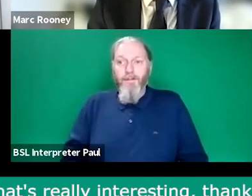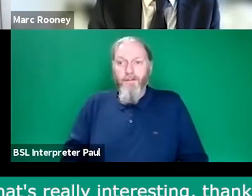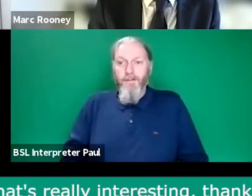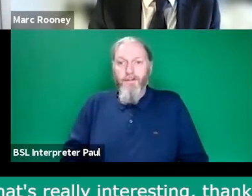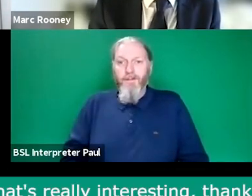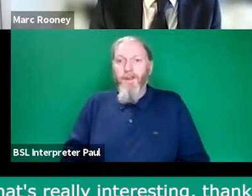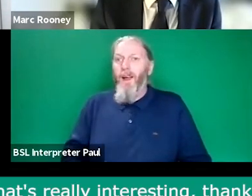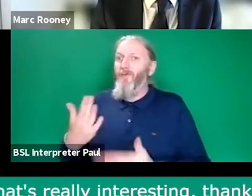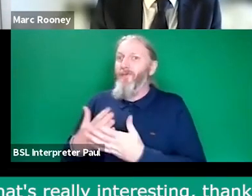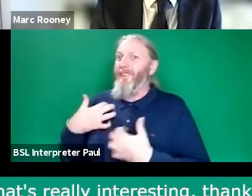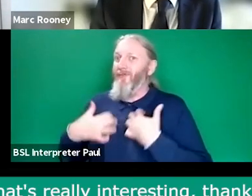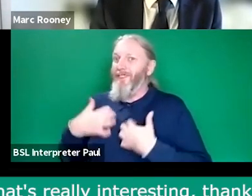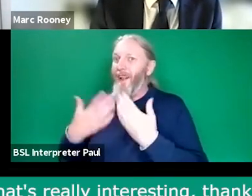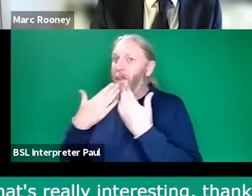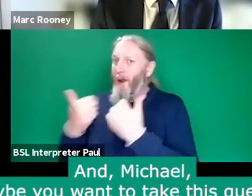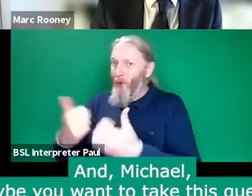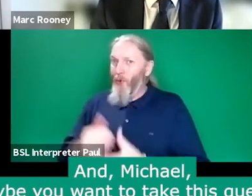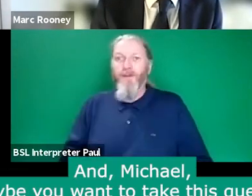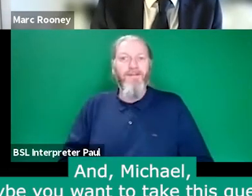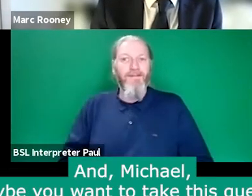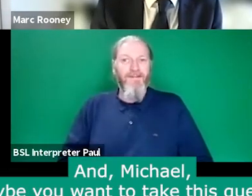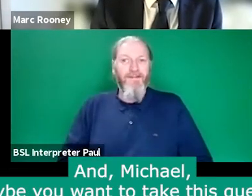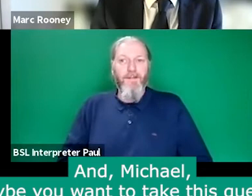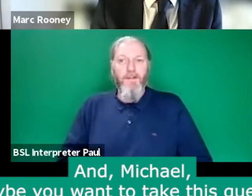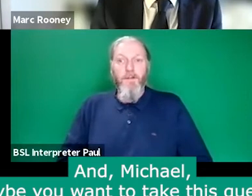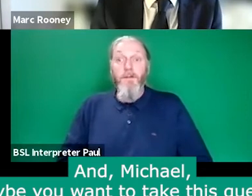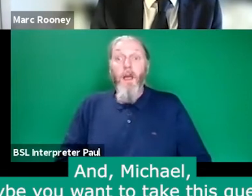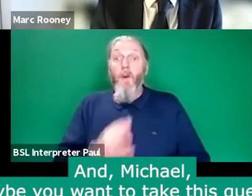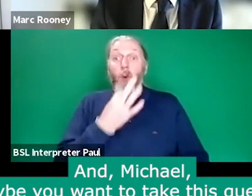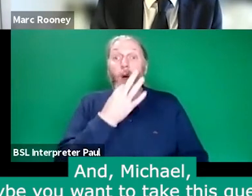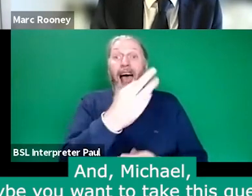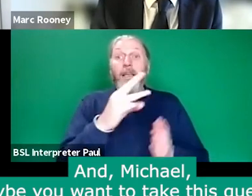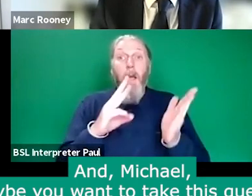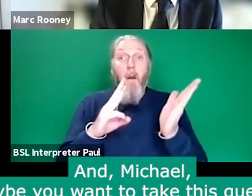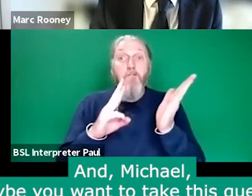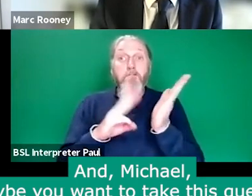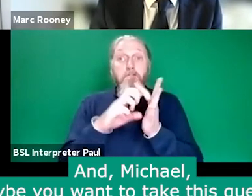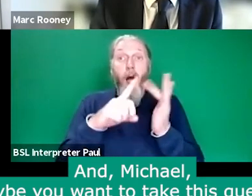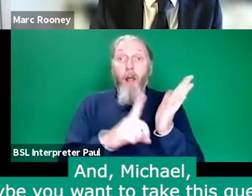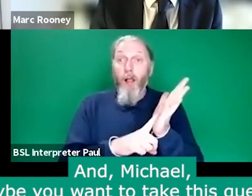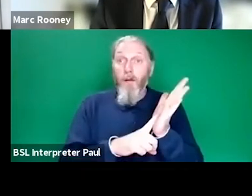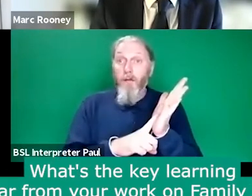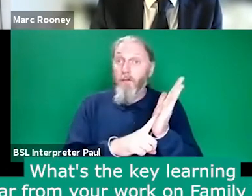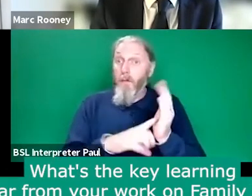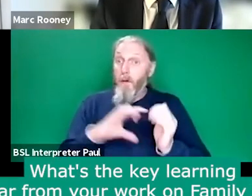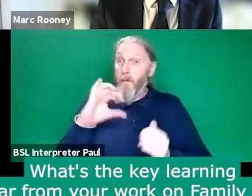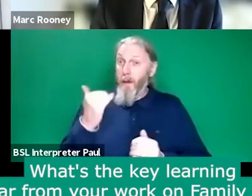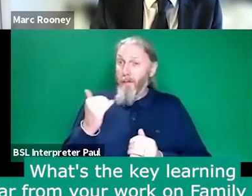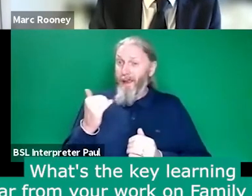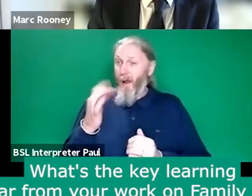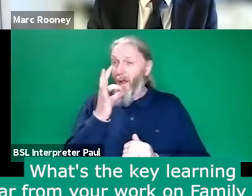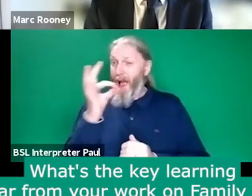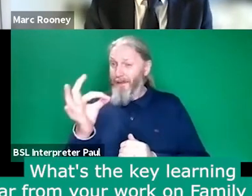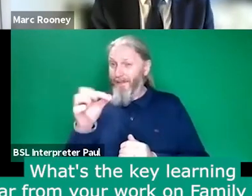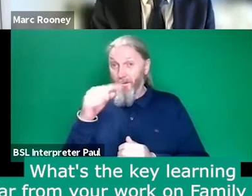That's really interesting. Thank you. And Michael, maybe you want to take this question. What's the key